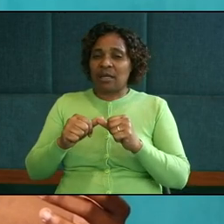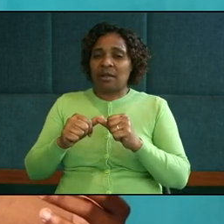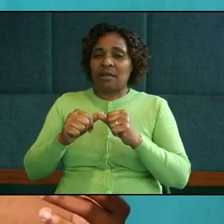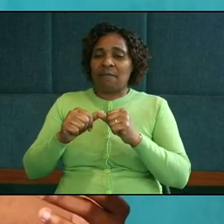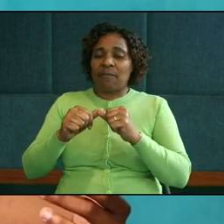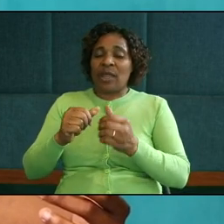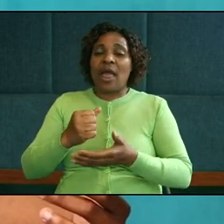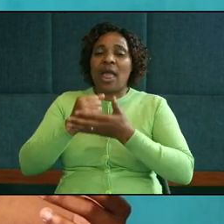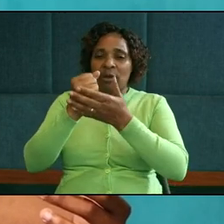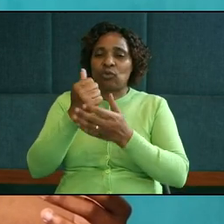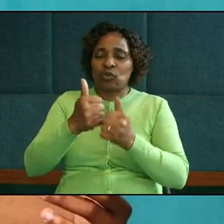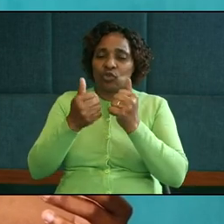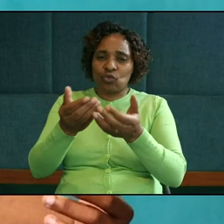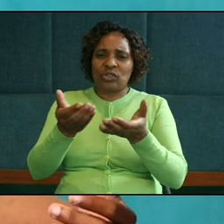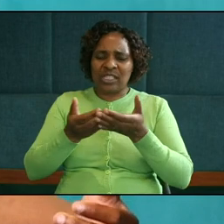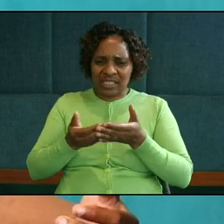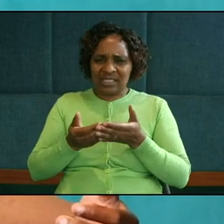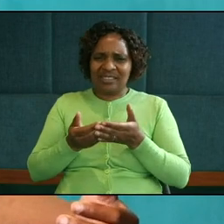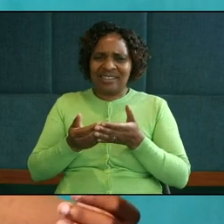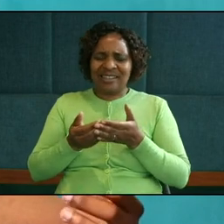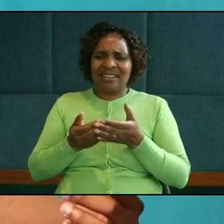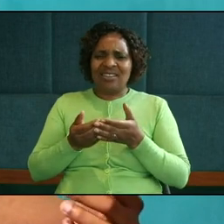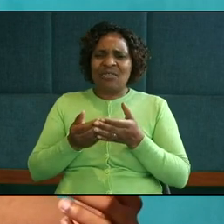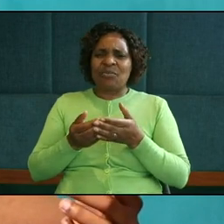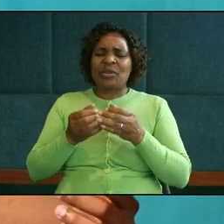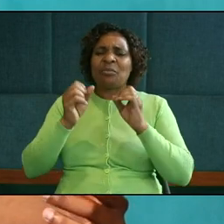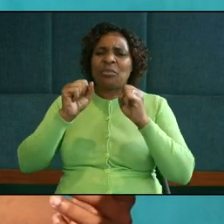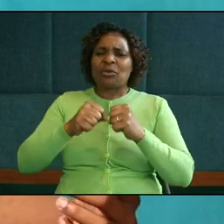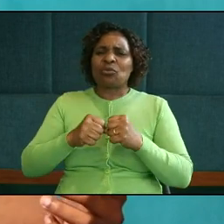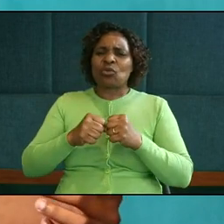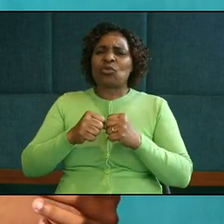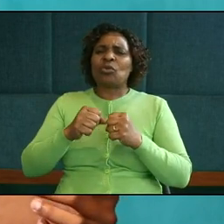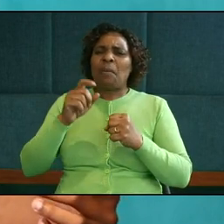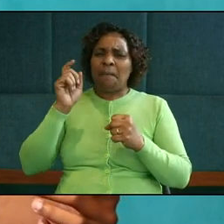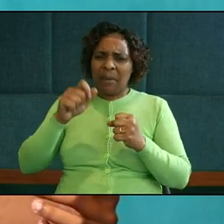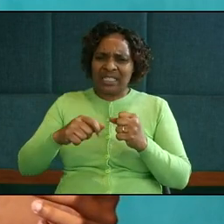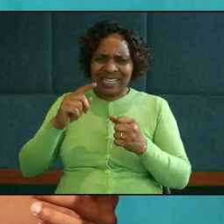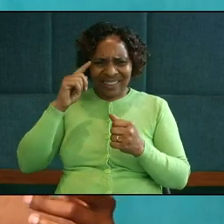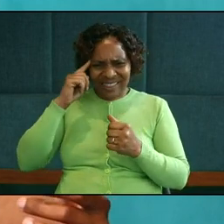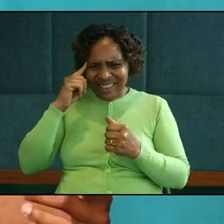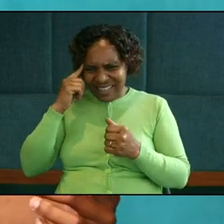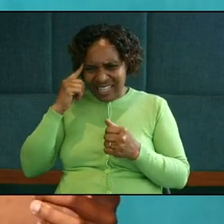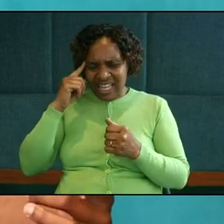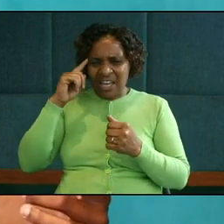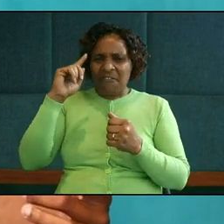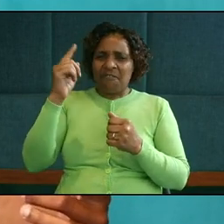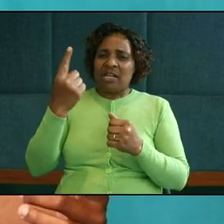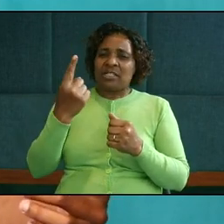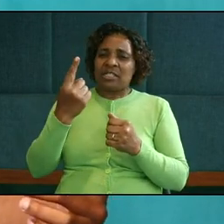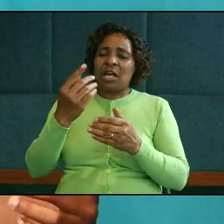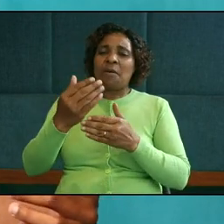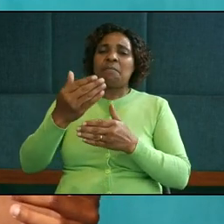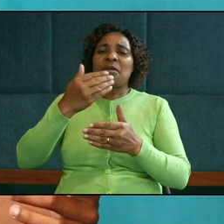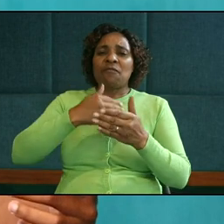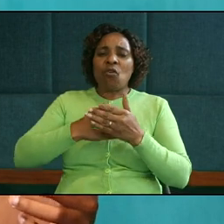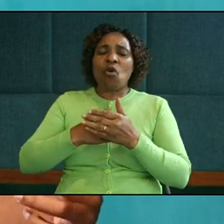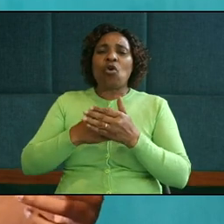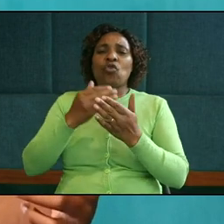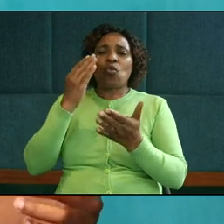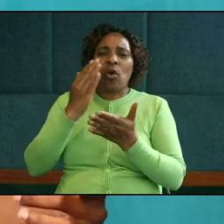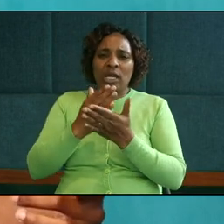help that you need, and you have to like think first before you